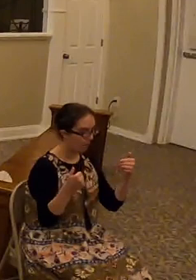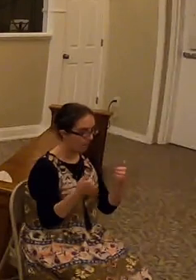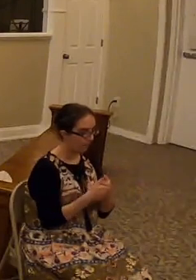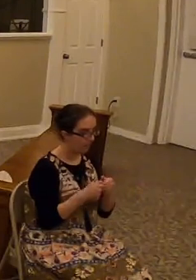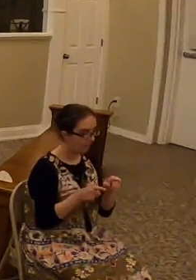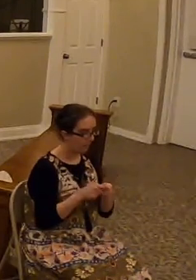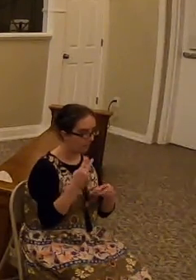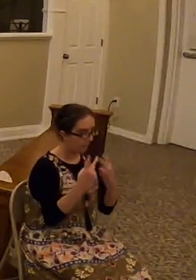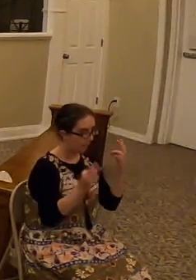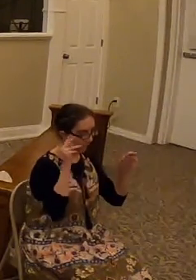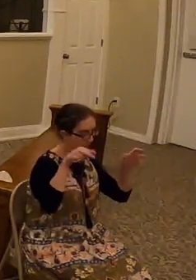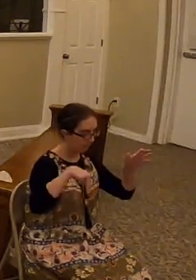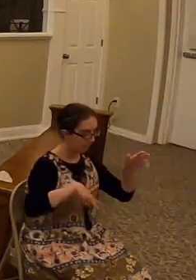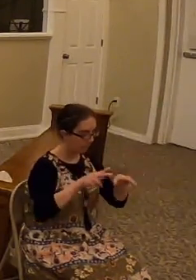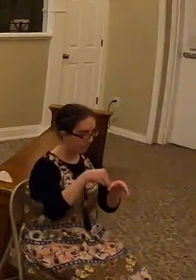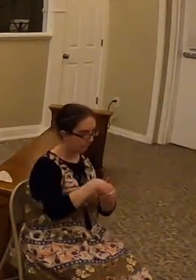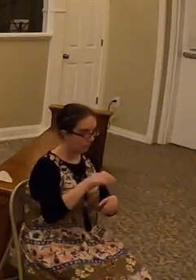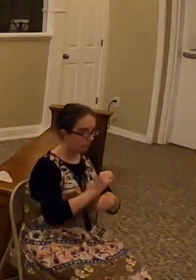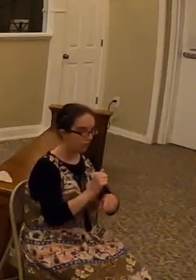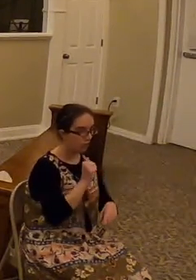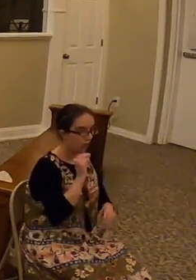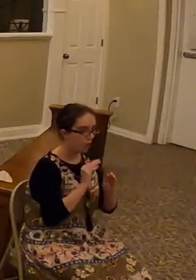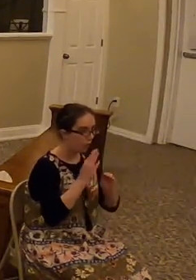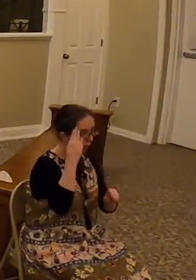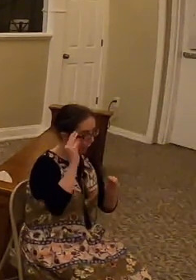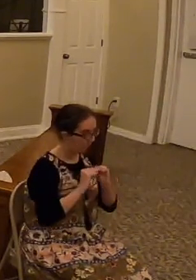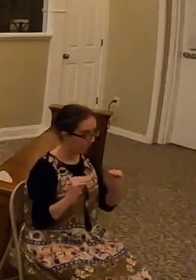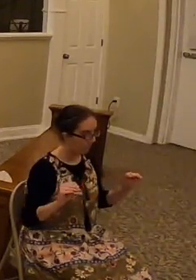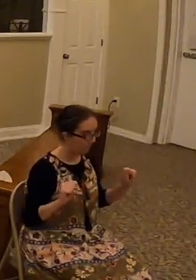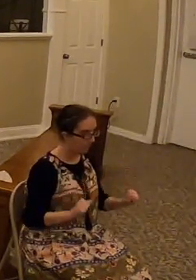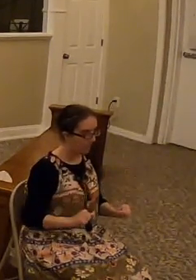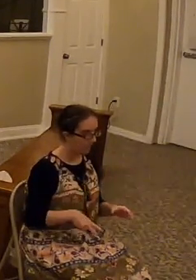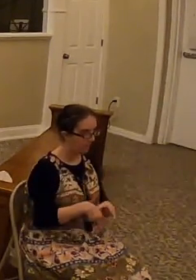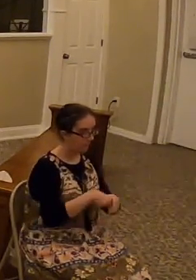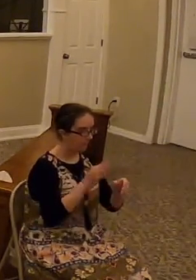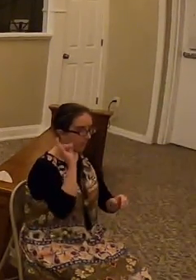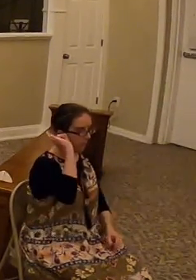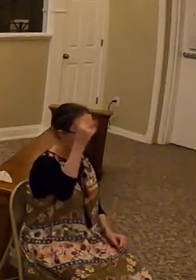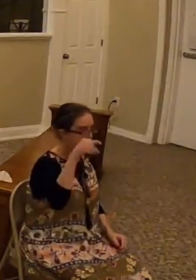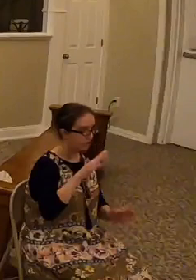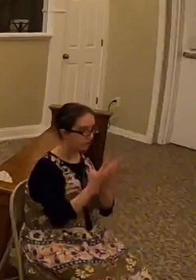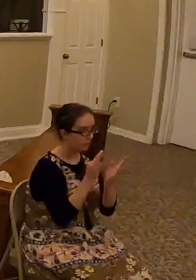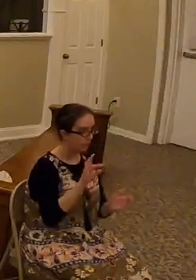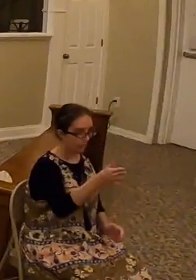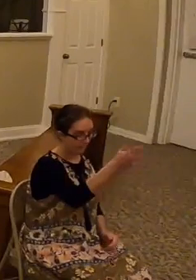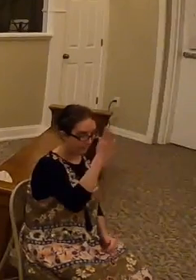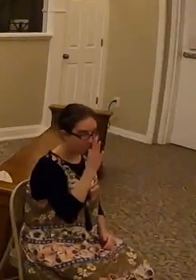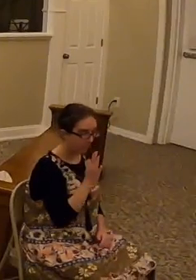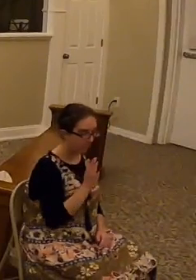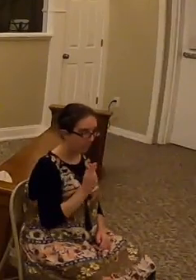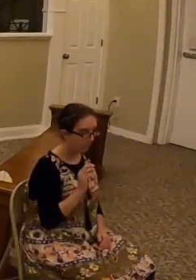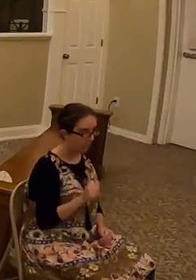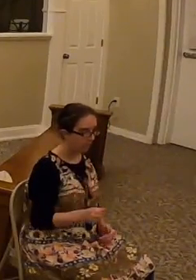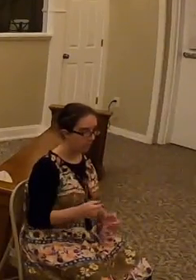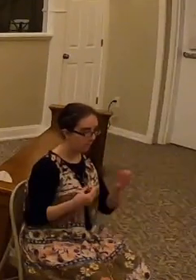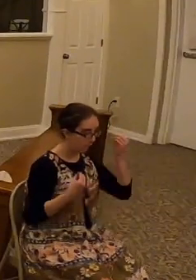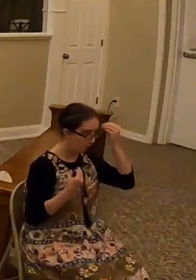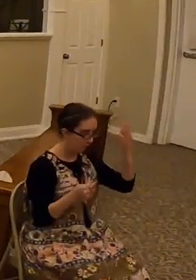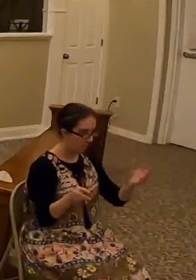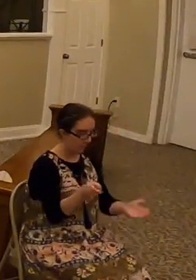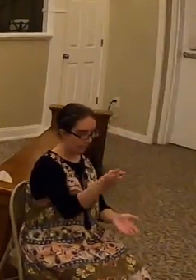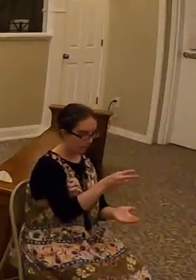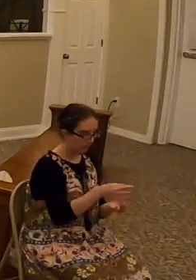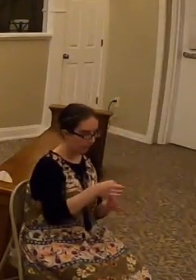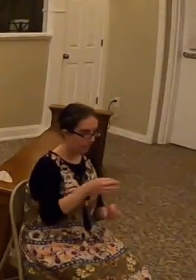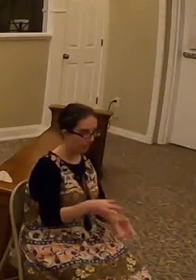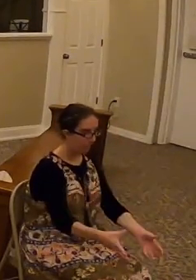an evangelist, you can walk into a church not knowing anything, and you can get up and you can preach the Word of God, and you can follow the Holy Ghost,